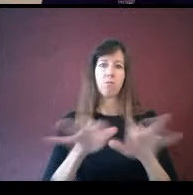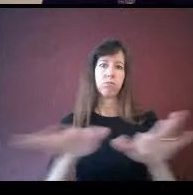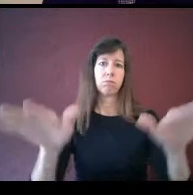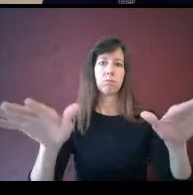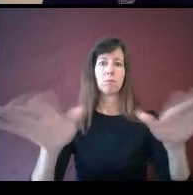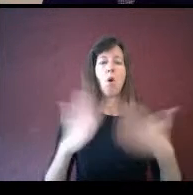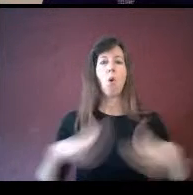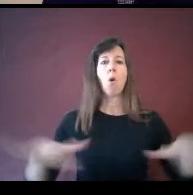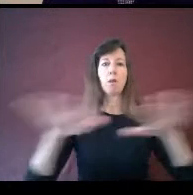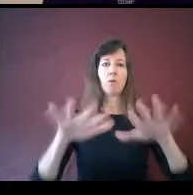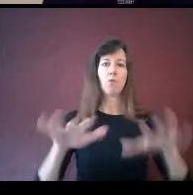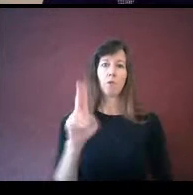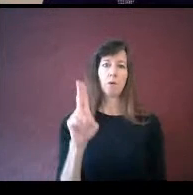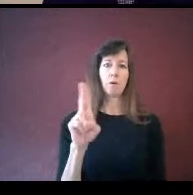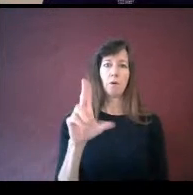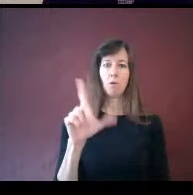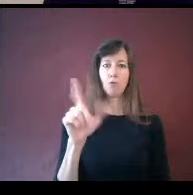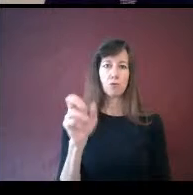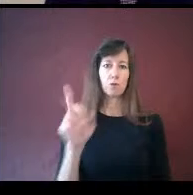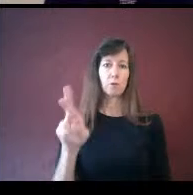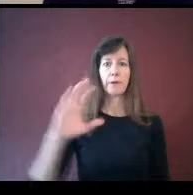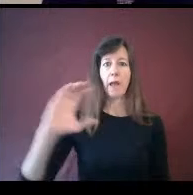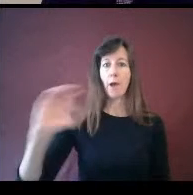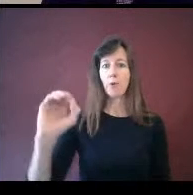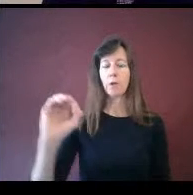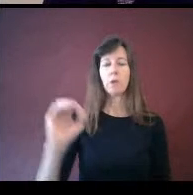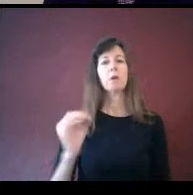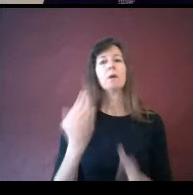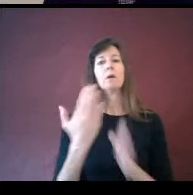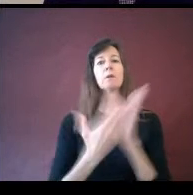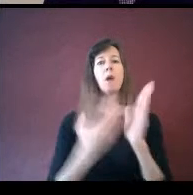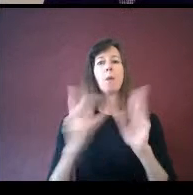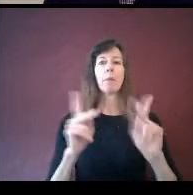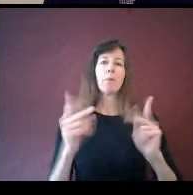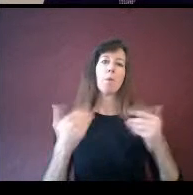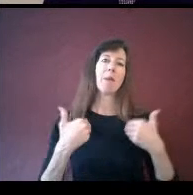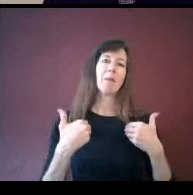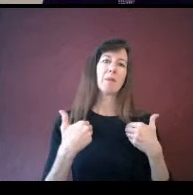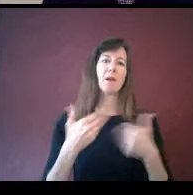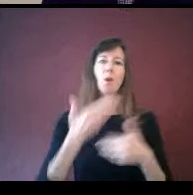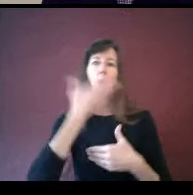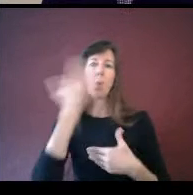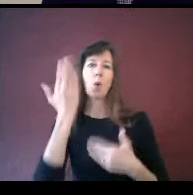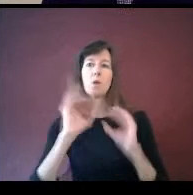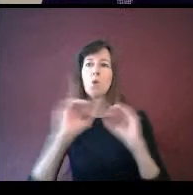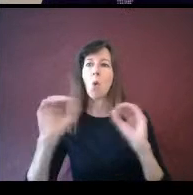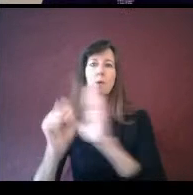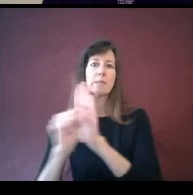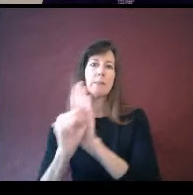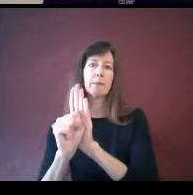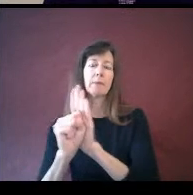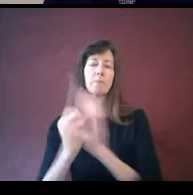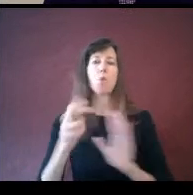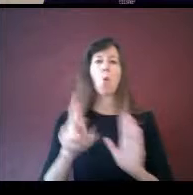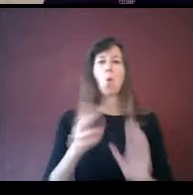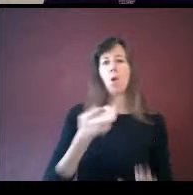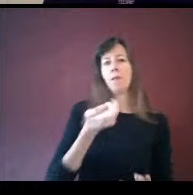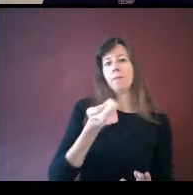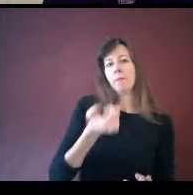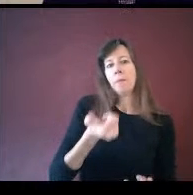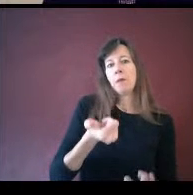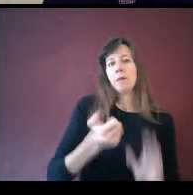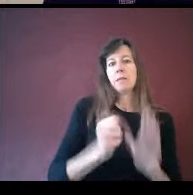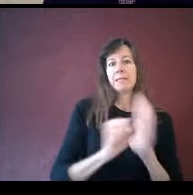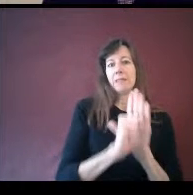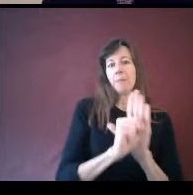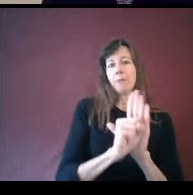the county, that there are many people who may be asymptomatic or pre-symptomatic with COVID and may